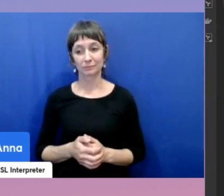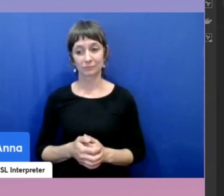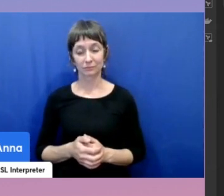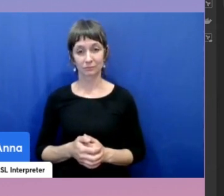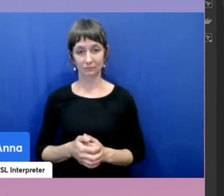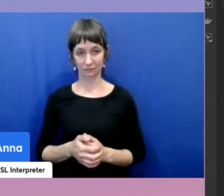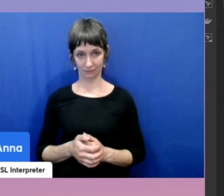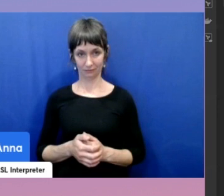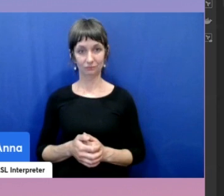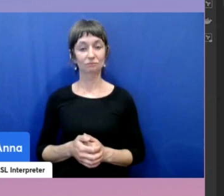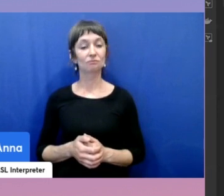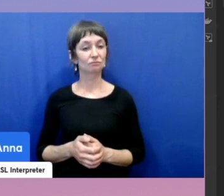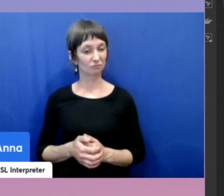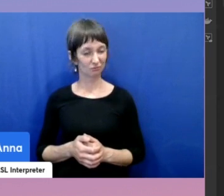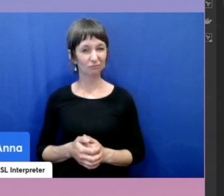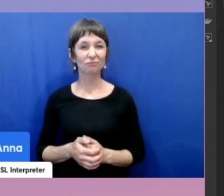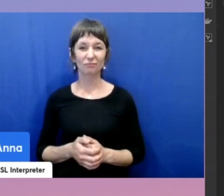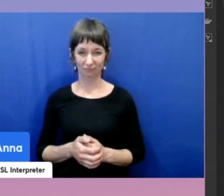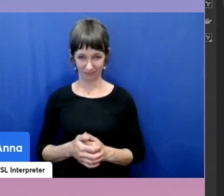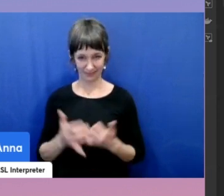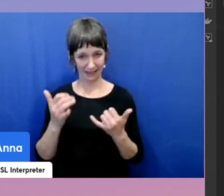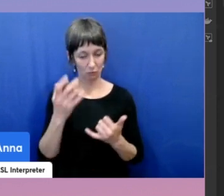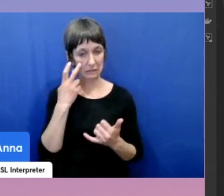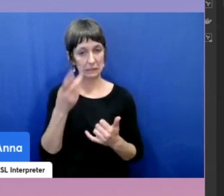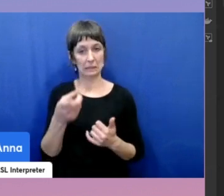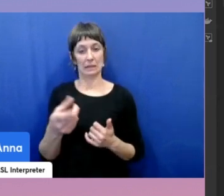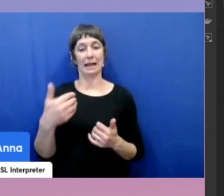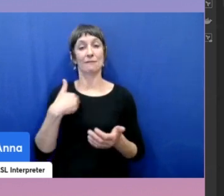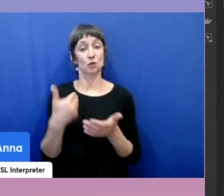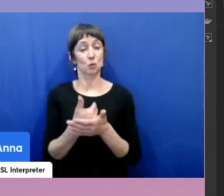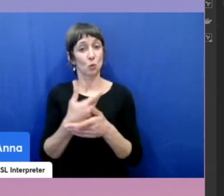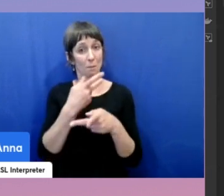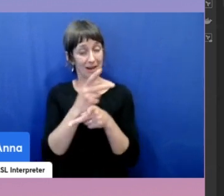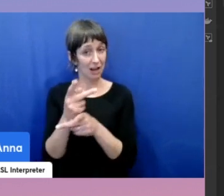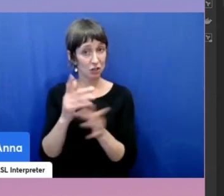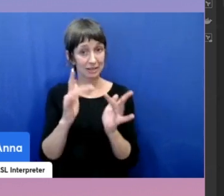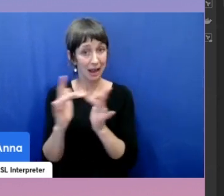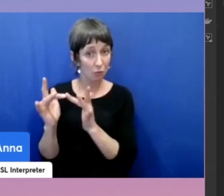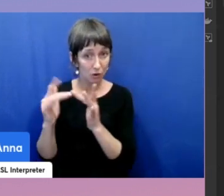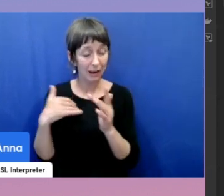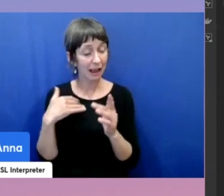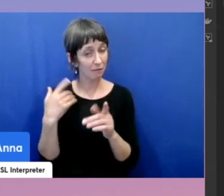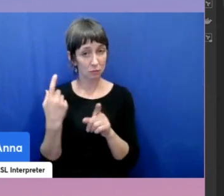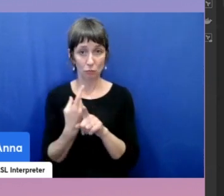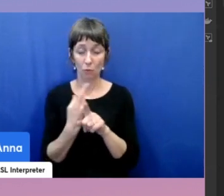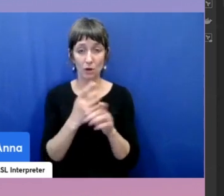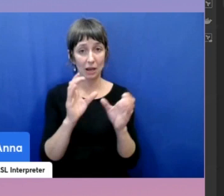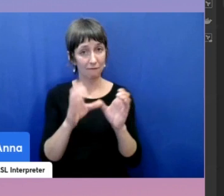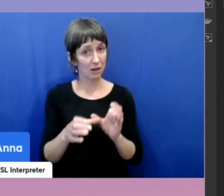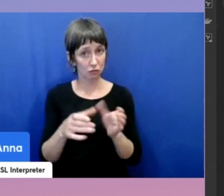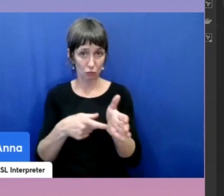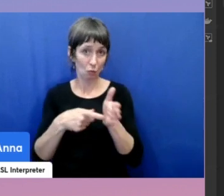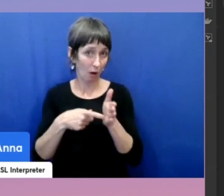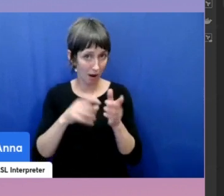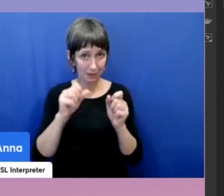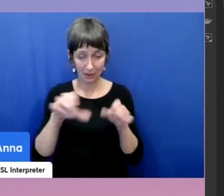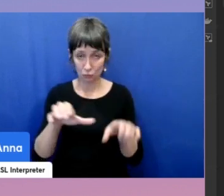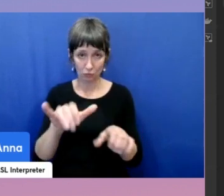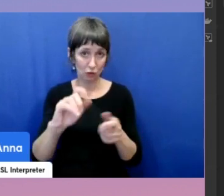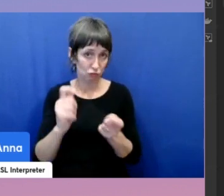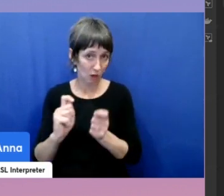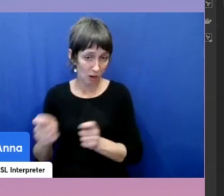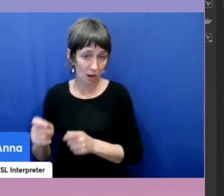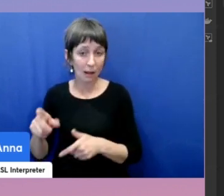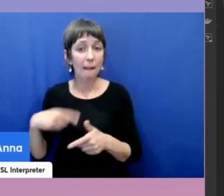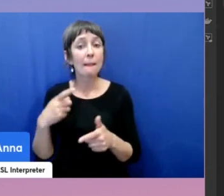And great, it's seen here that there's a new production network. It's got all the configuration necessary to make those changes, and